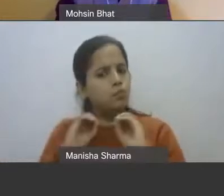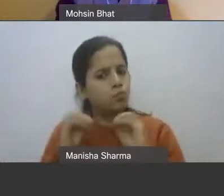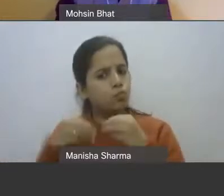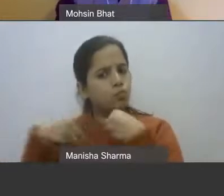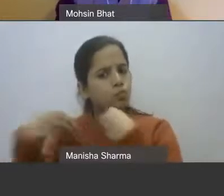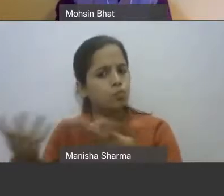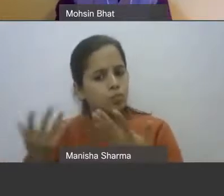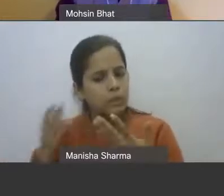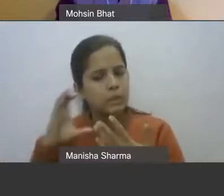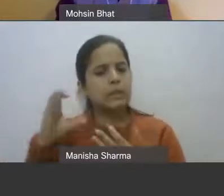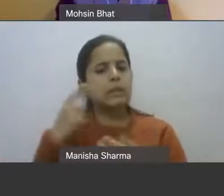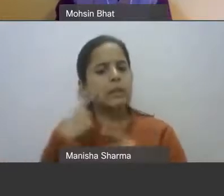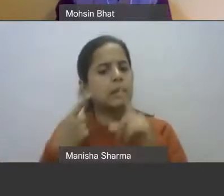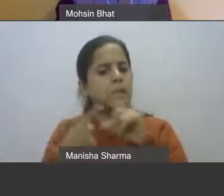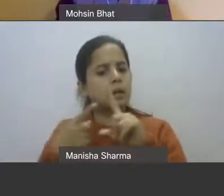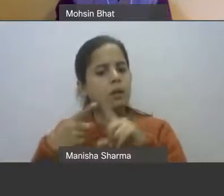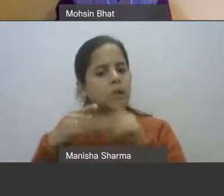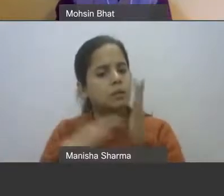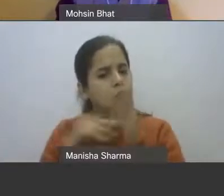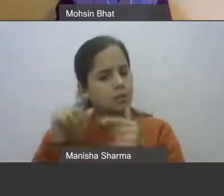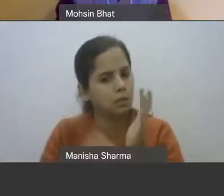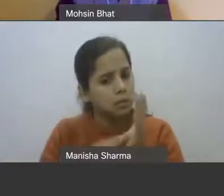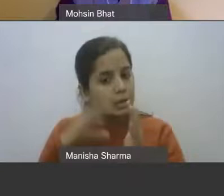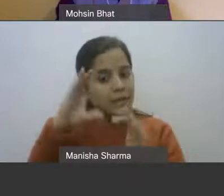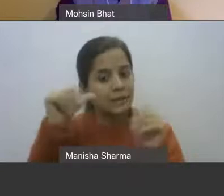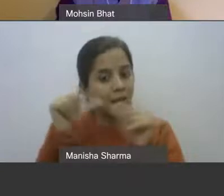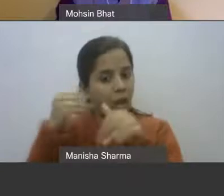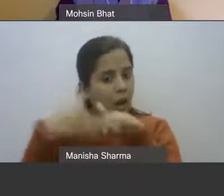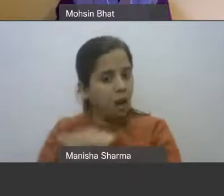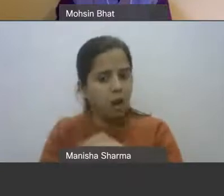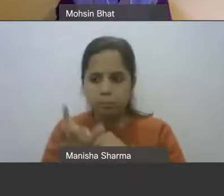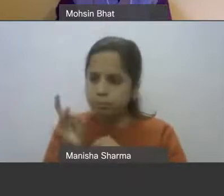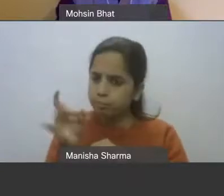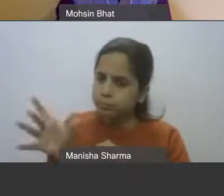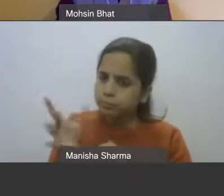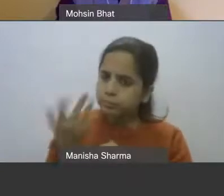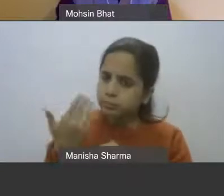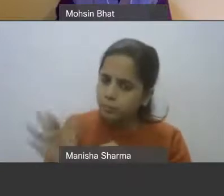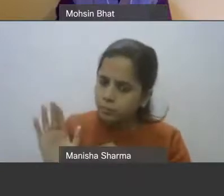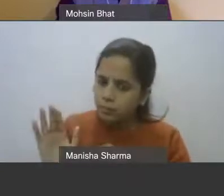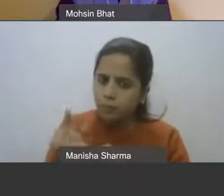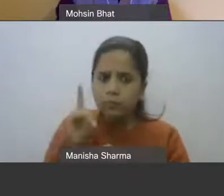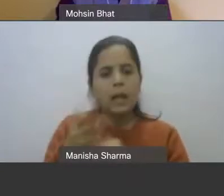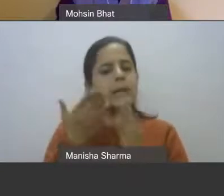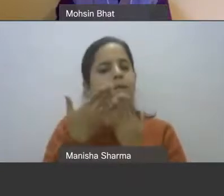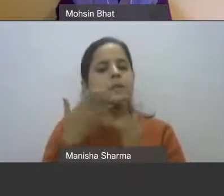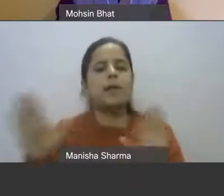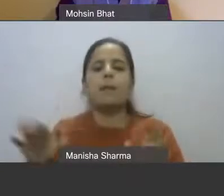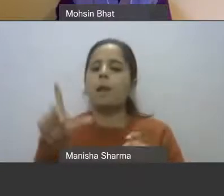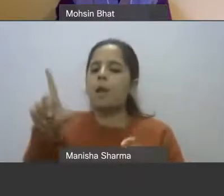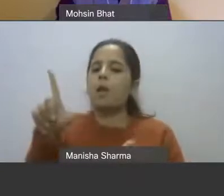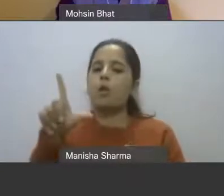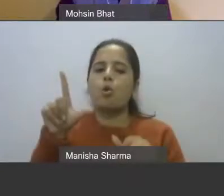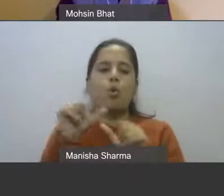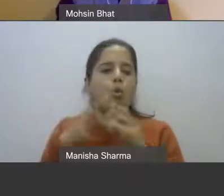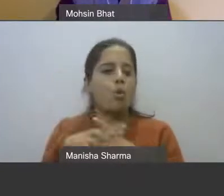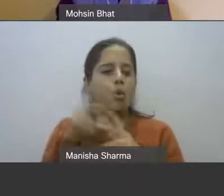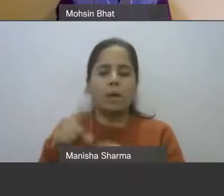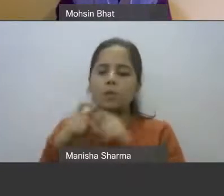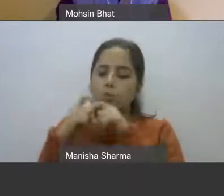citizenship under the CAA. And that political question, we need to understand that is a separate legal question which the government needs to answer.